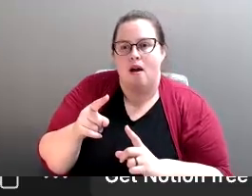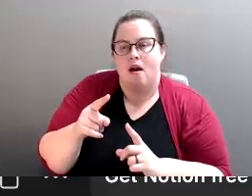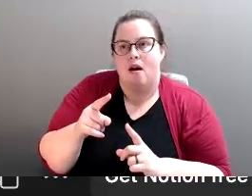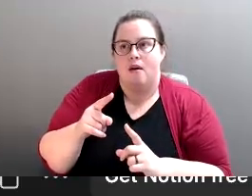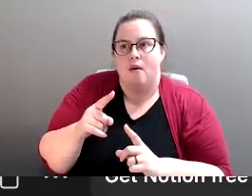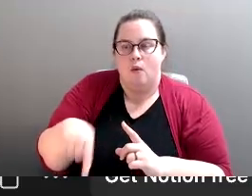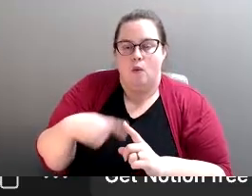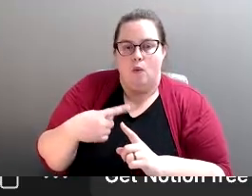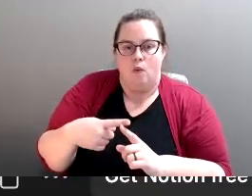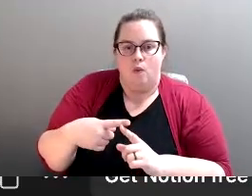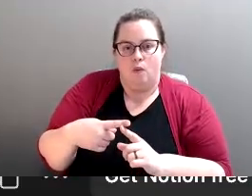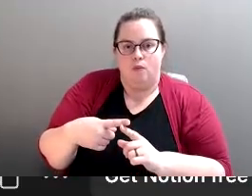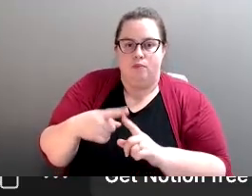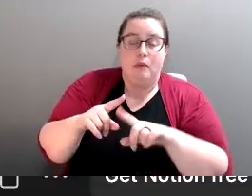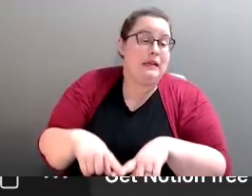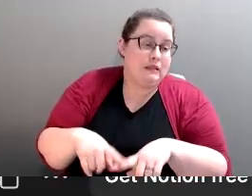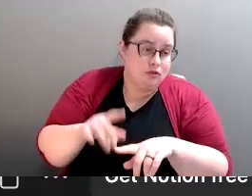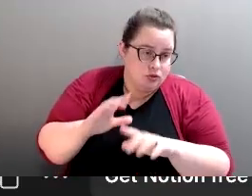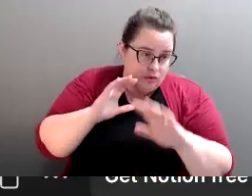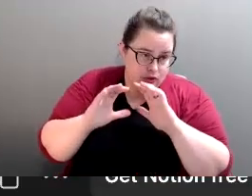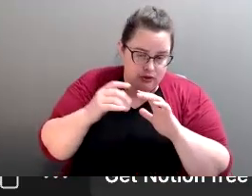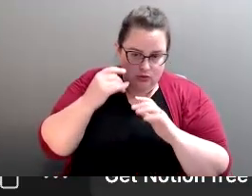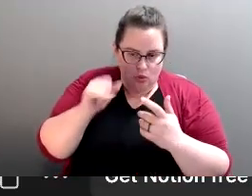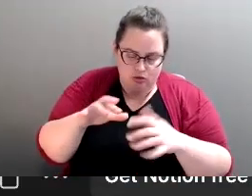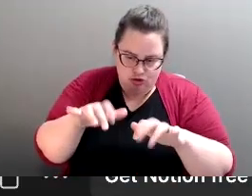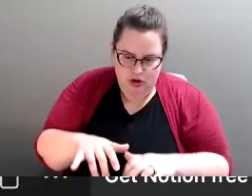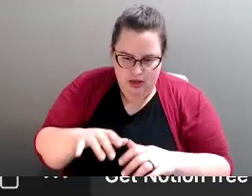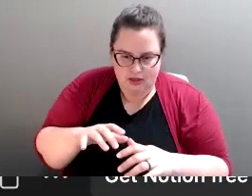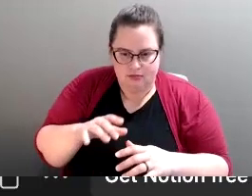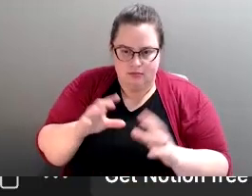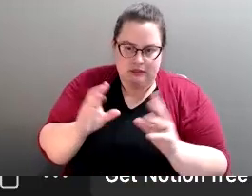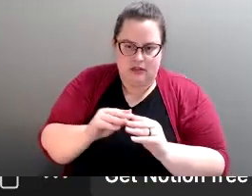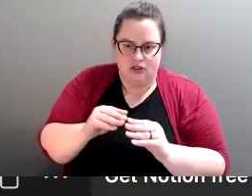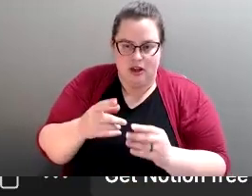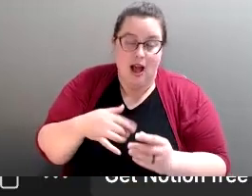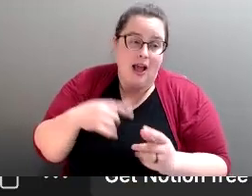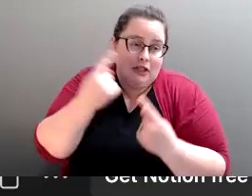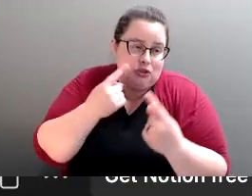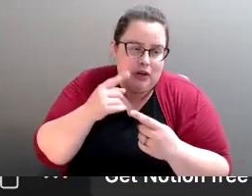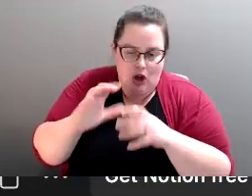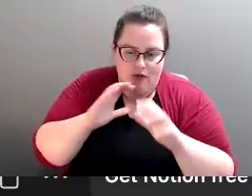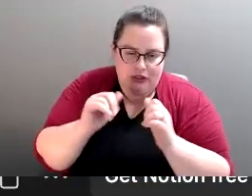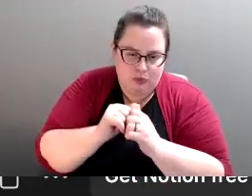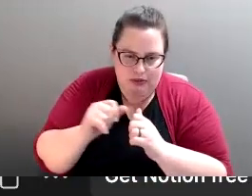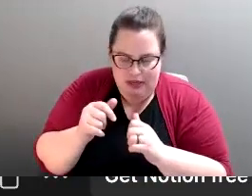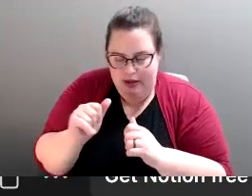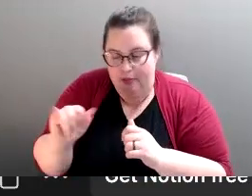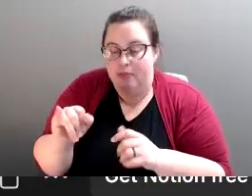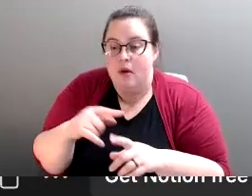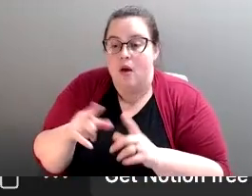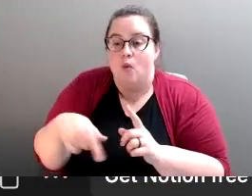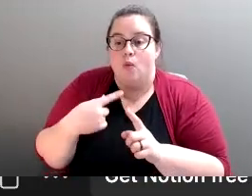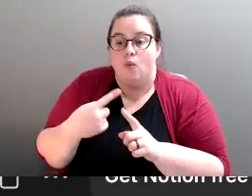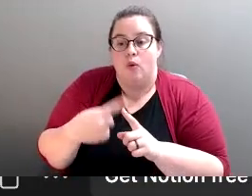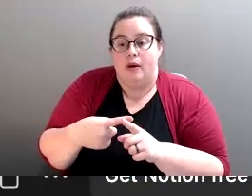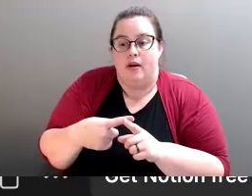on the conversation, and it's a chat session, but I consider it a conversation I'm having. When I finally get to the place that I actually